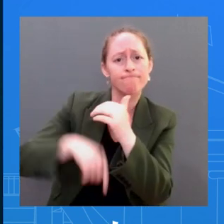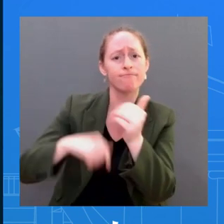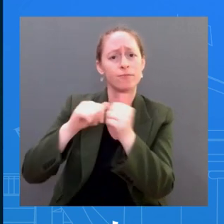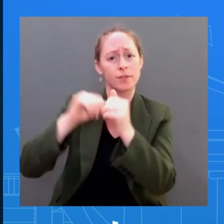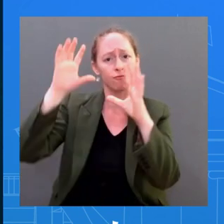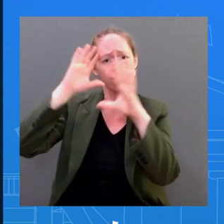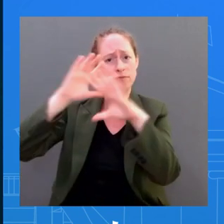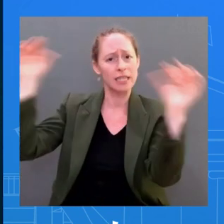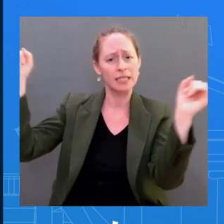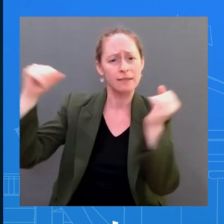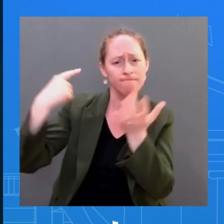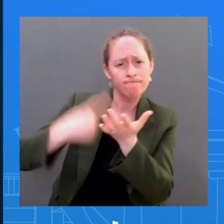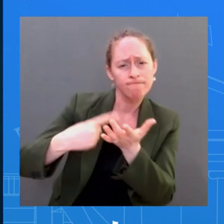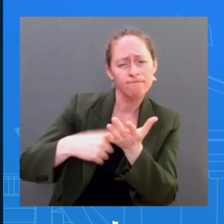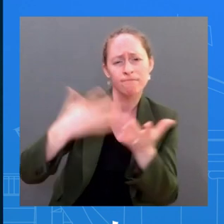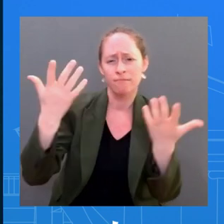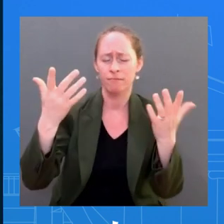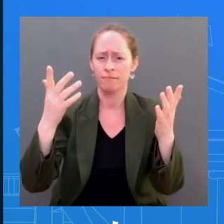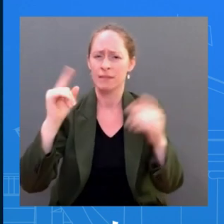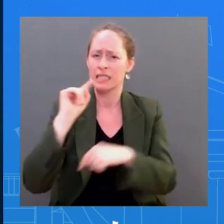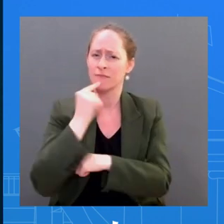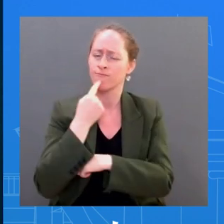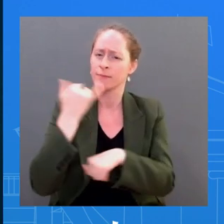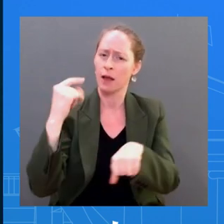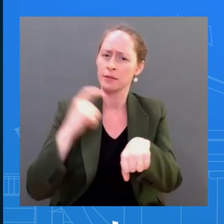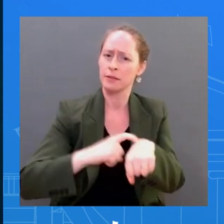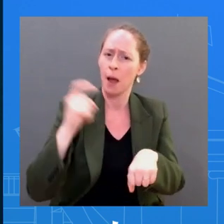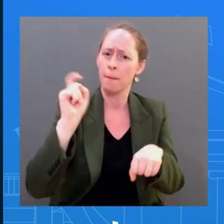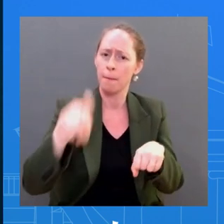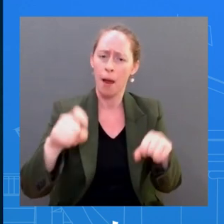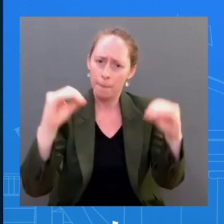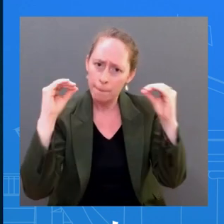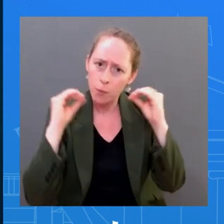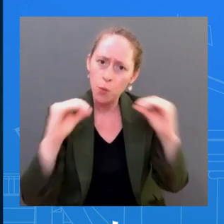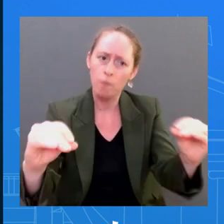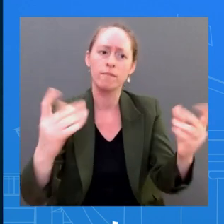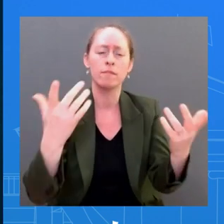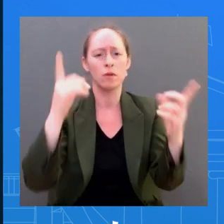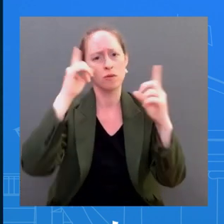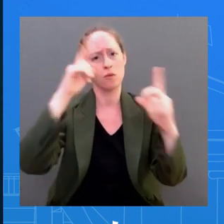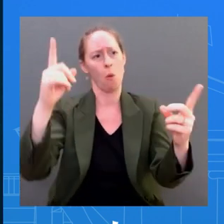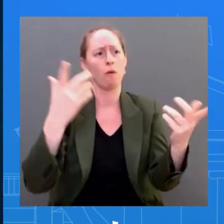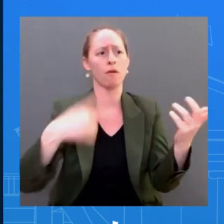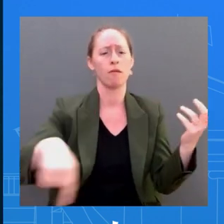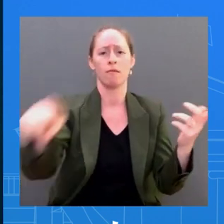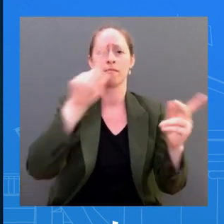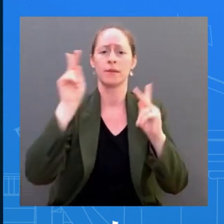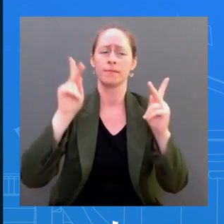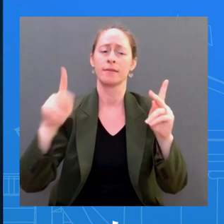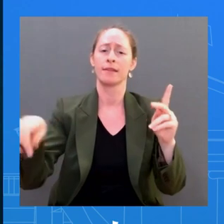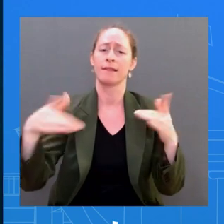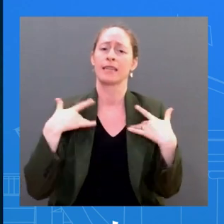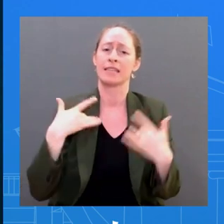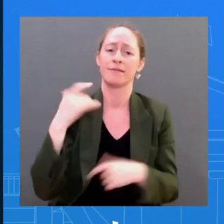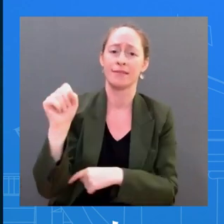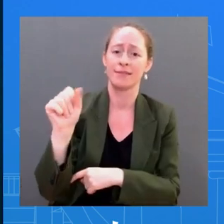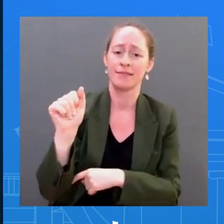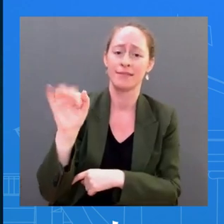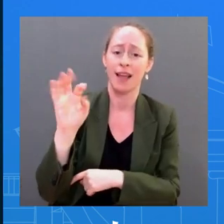safe. But without further ado, I will like to bring up Matthew. Thank you. Here we